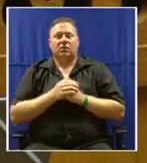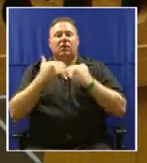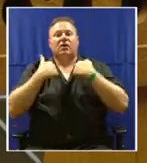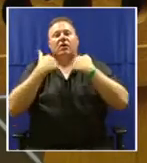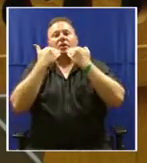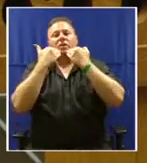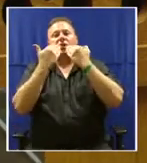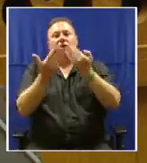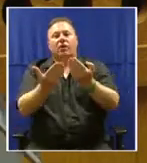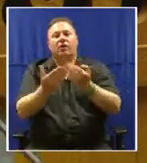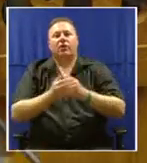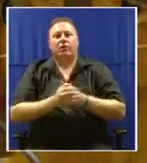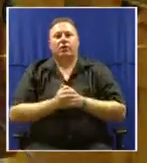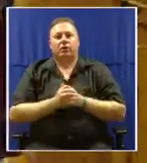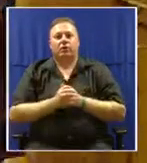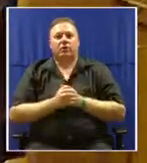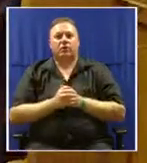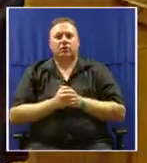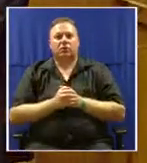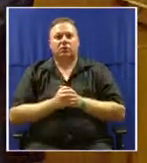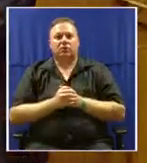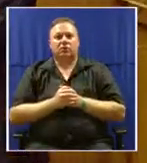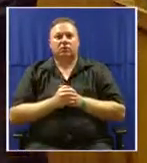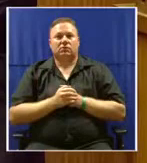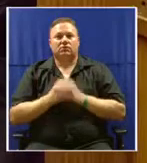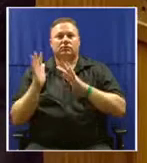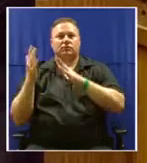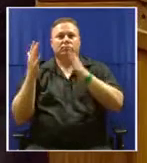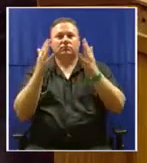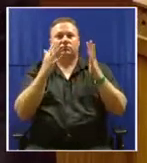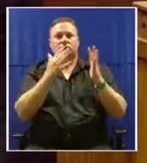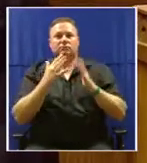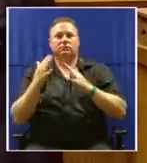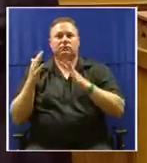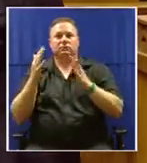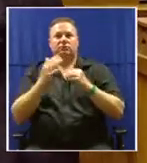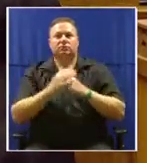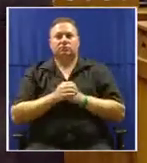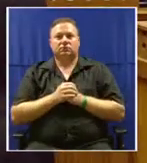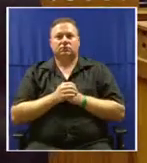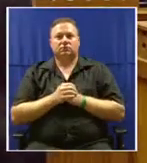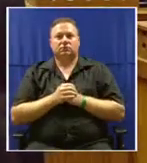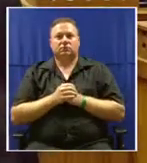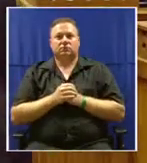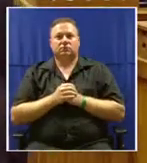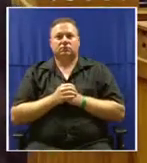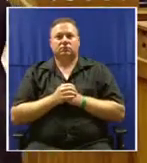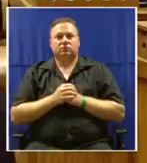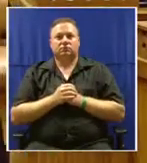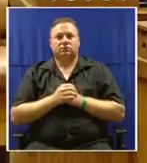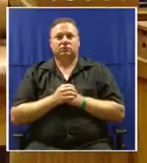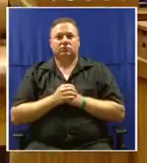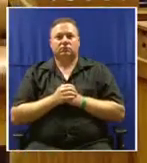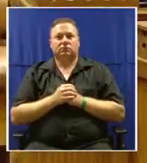you. Long live President Ramaphosa, long live!